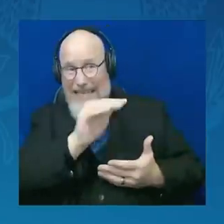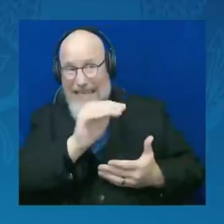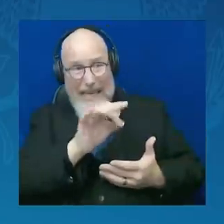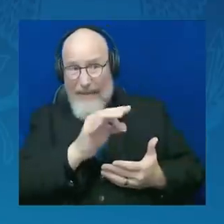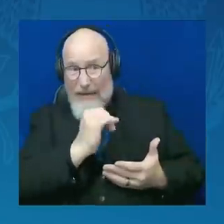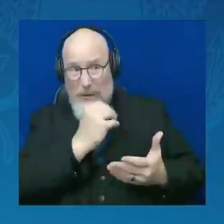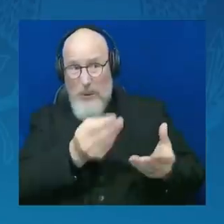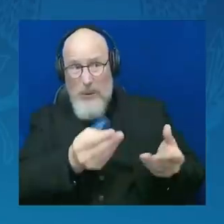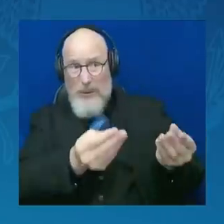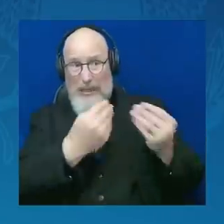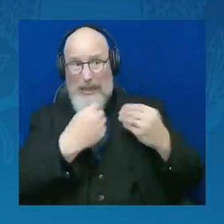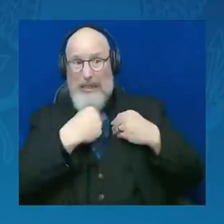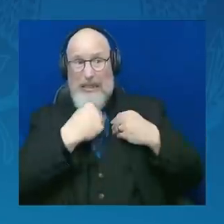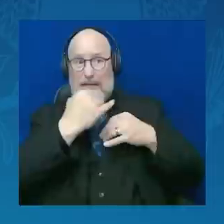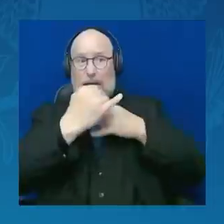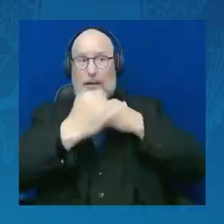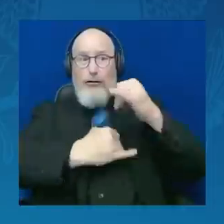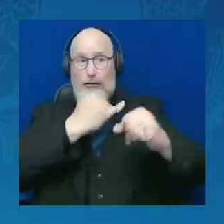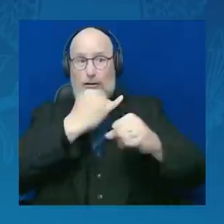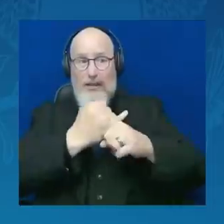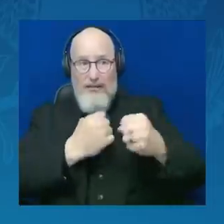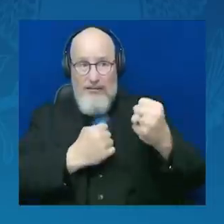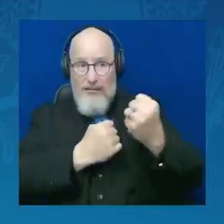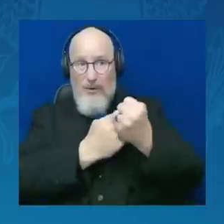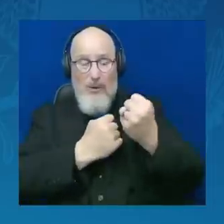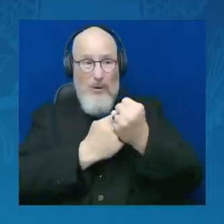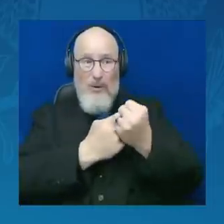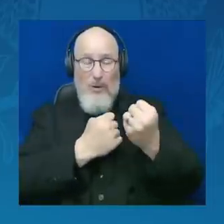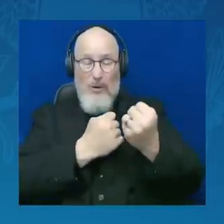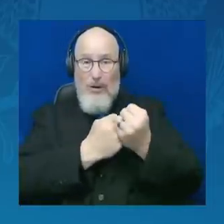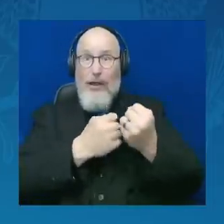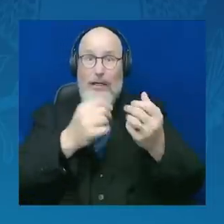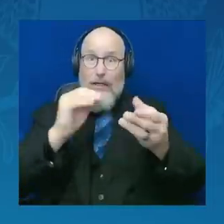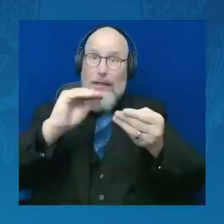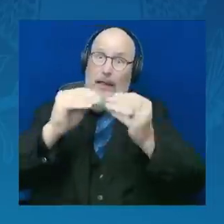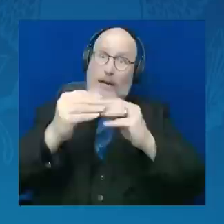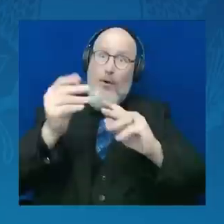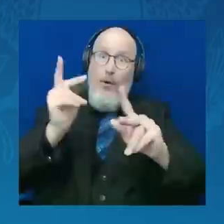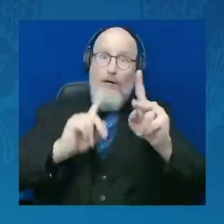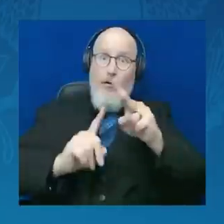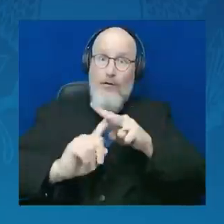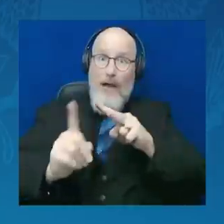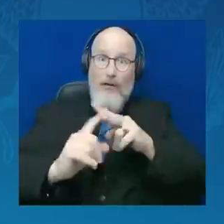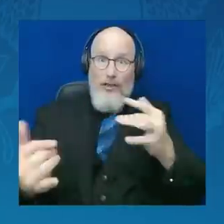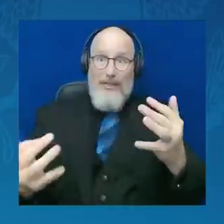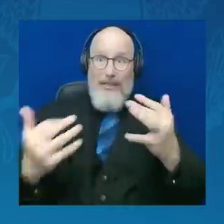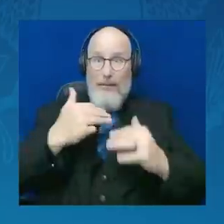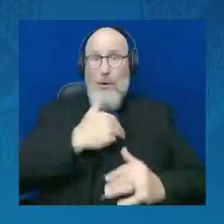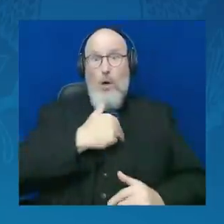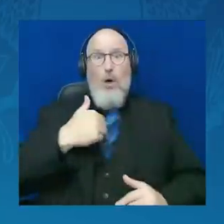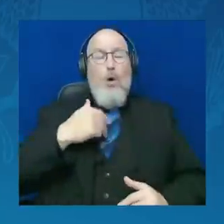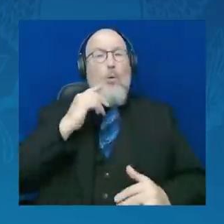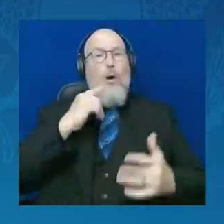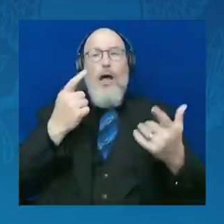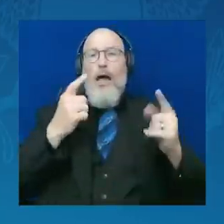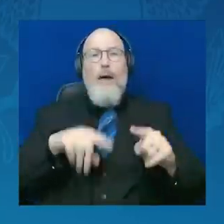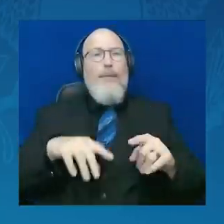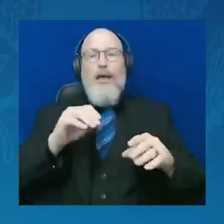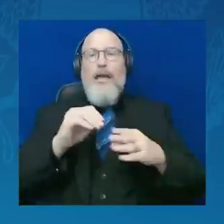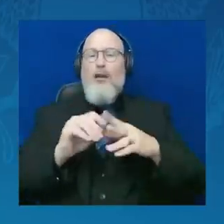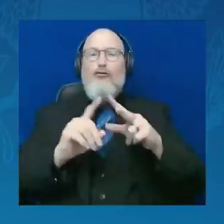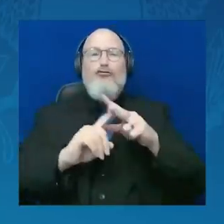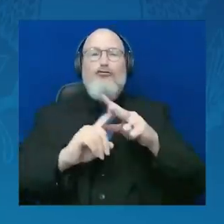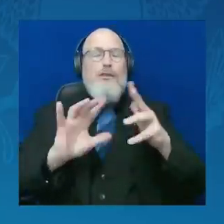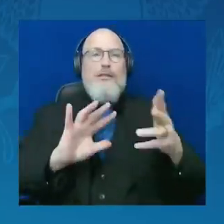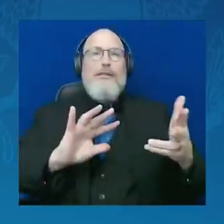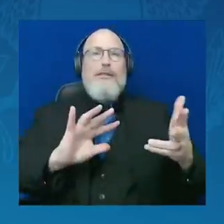given further influx of refugees to Poland on this scale, this will end up in a refugee disaster. And I asked for